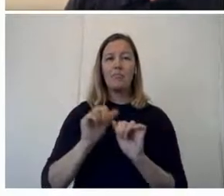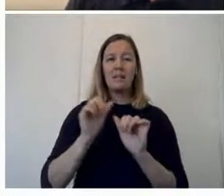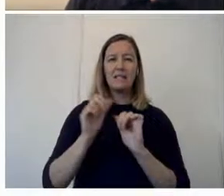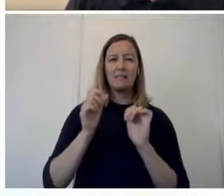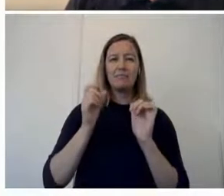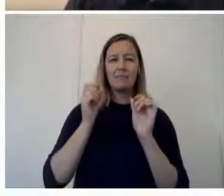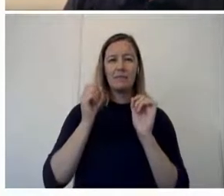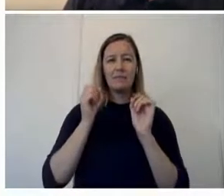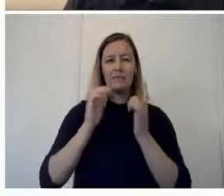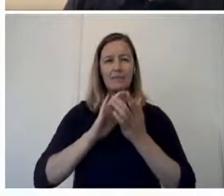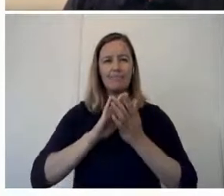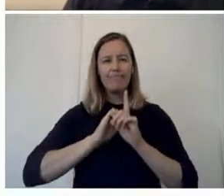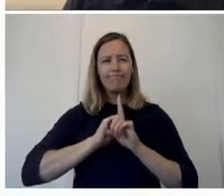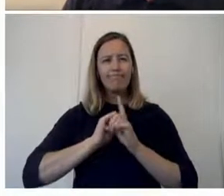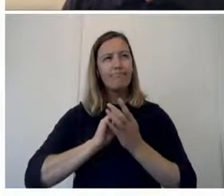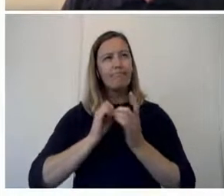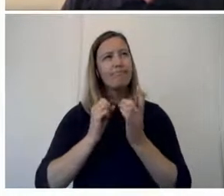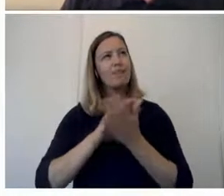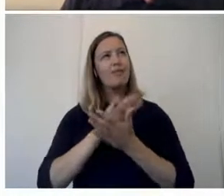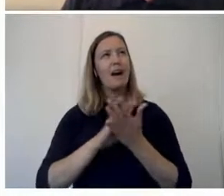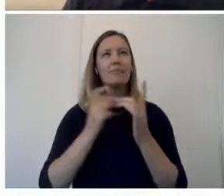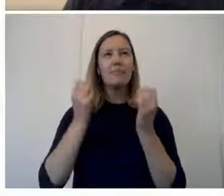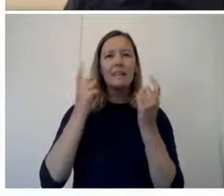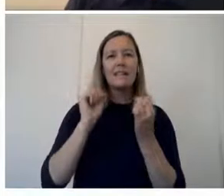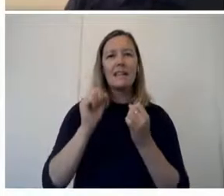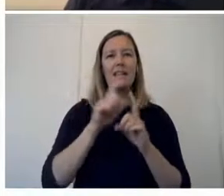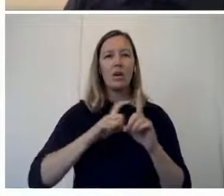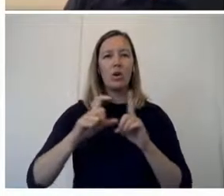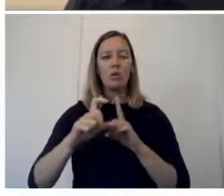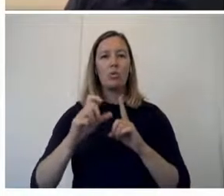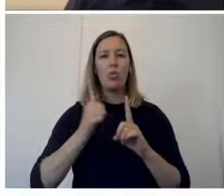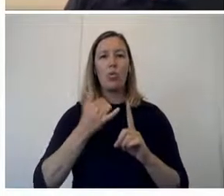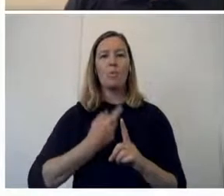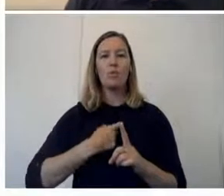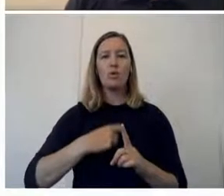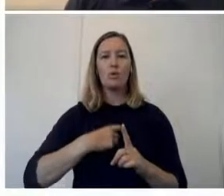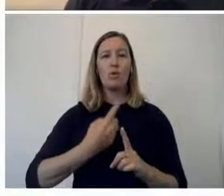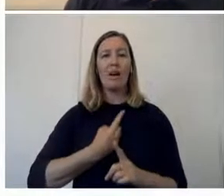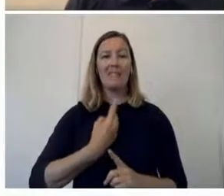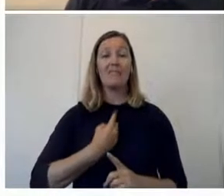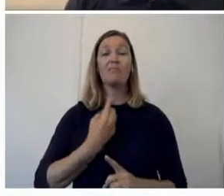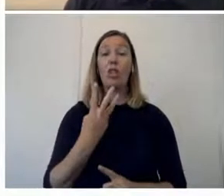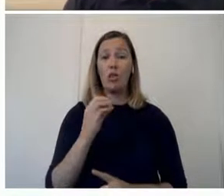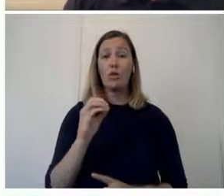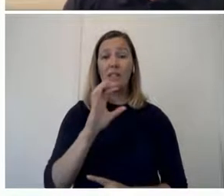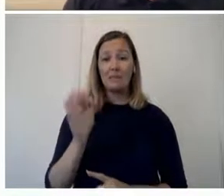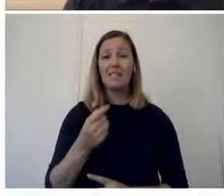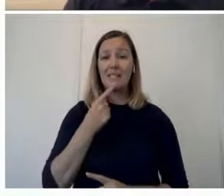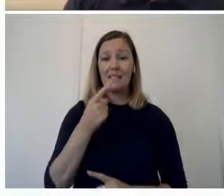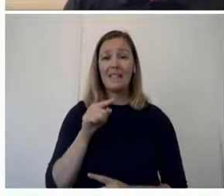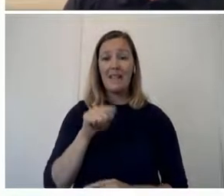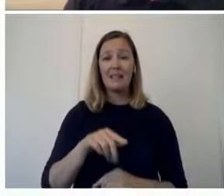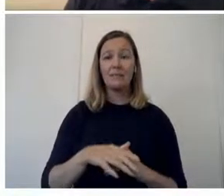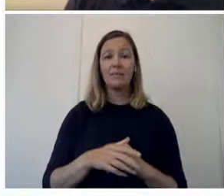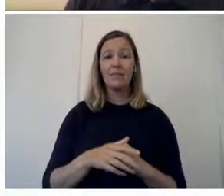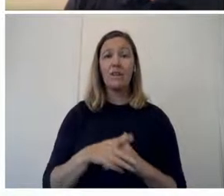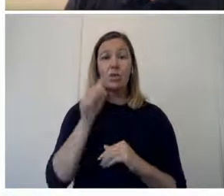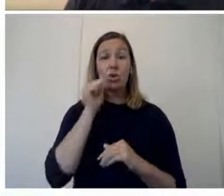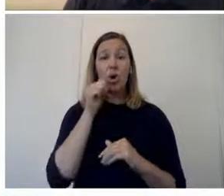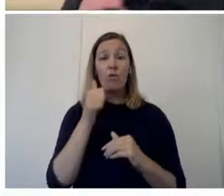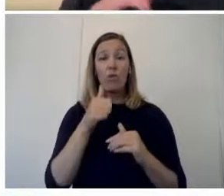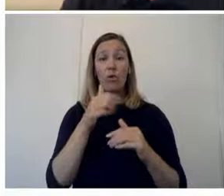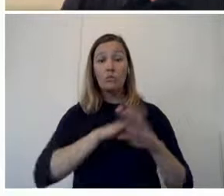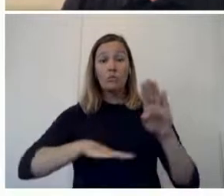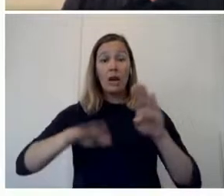personal identity. That's 30% are saying that, 30% are picking that. You know what it is in for the rest of New